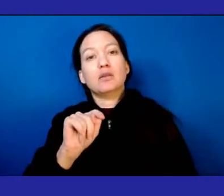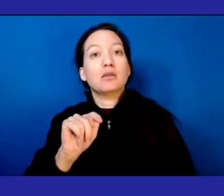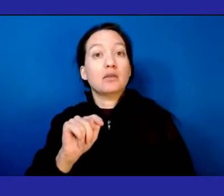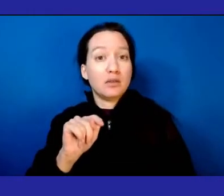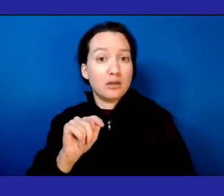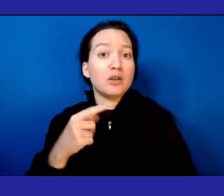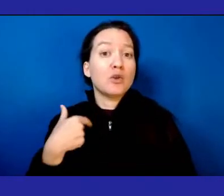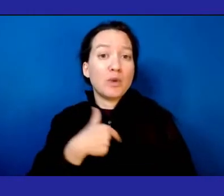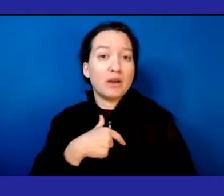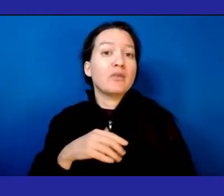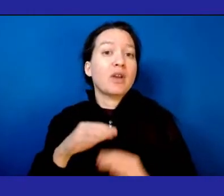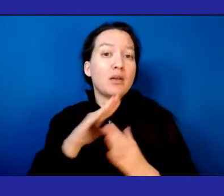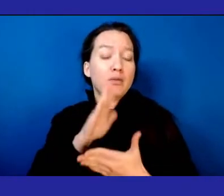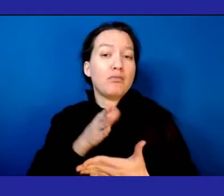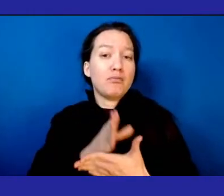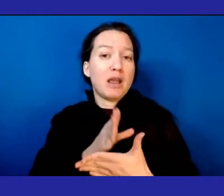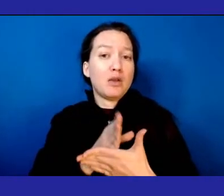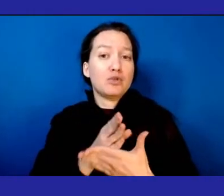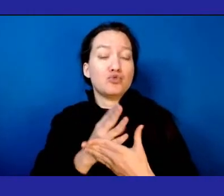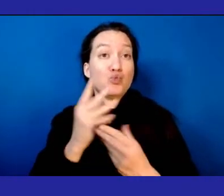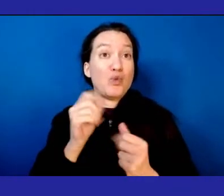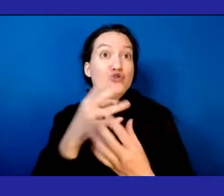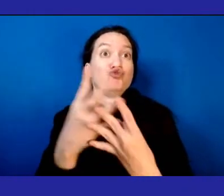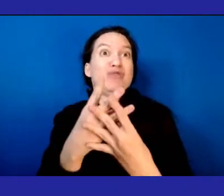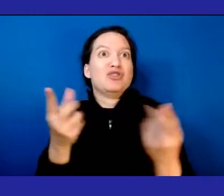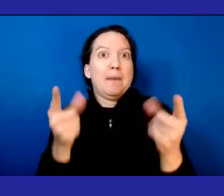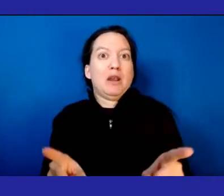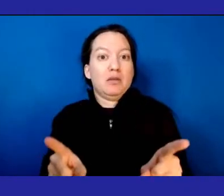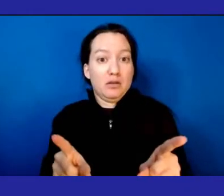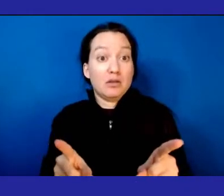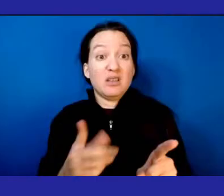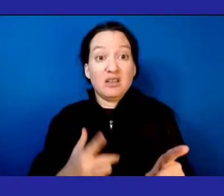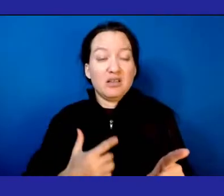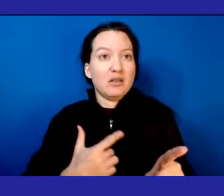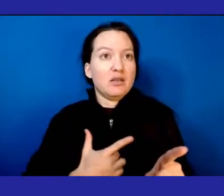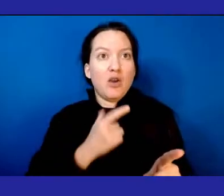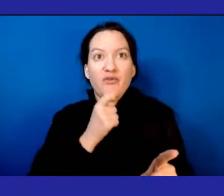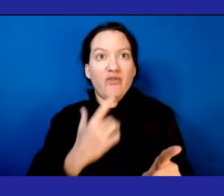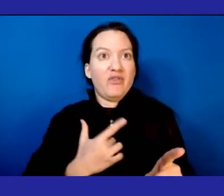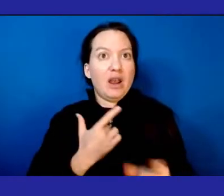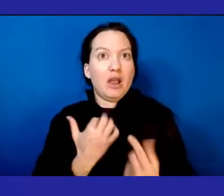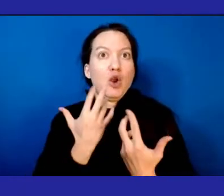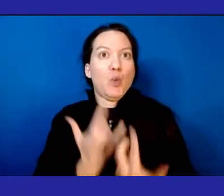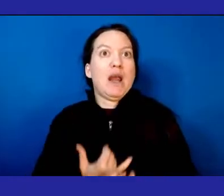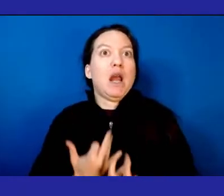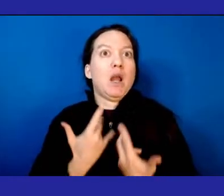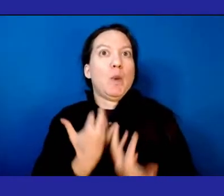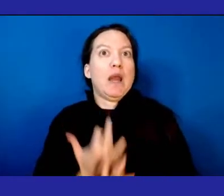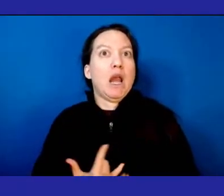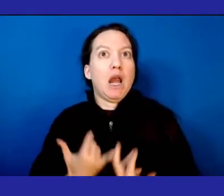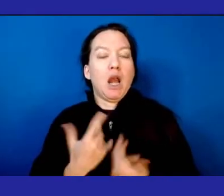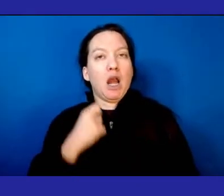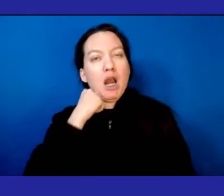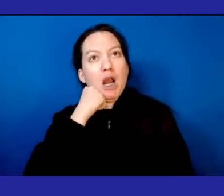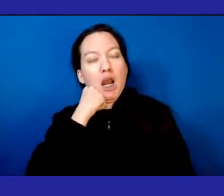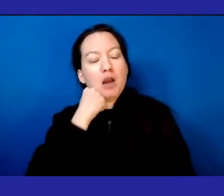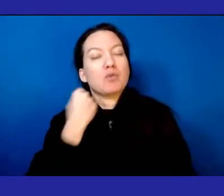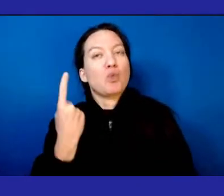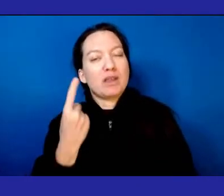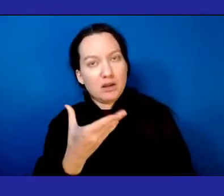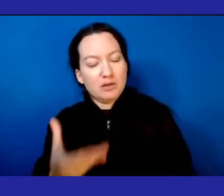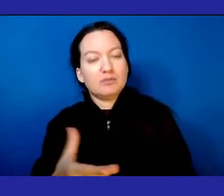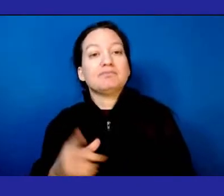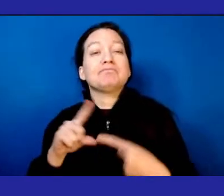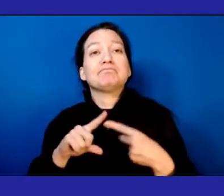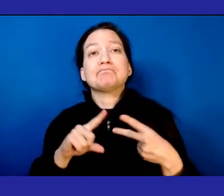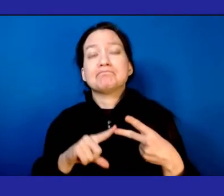entry at where triage is taking place, so they don't feel that they're waiting an inordinate amount of time. That's one. And the other